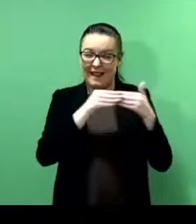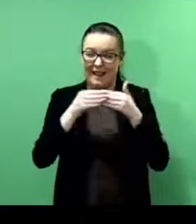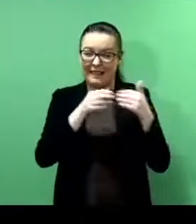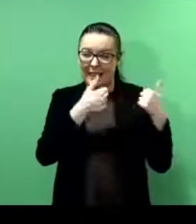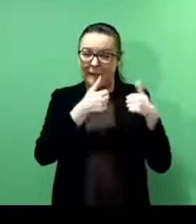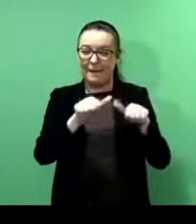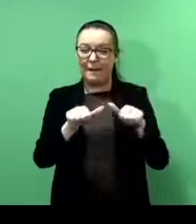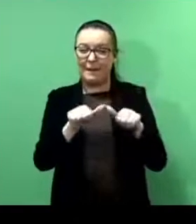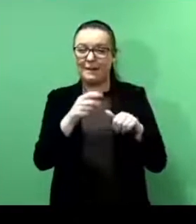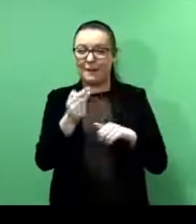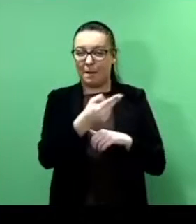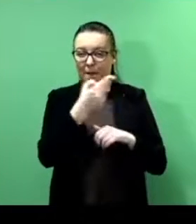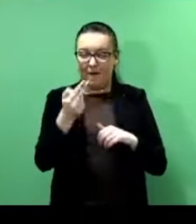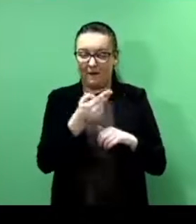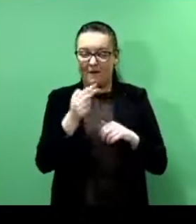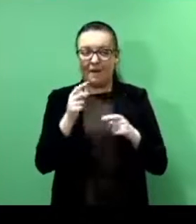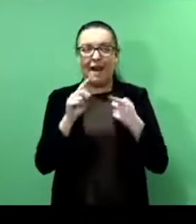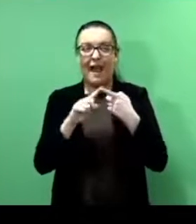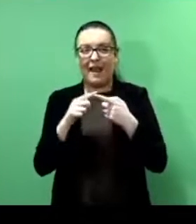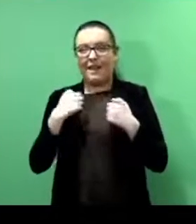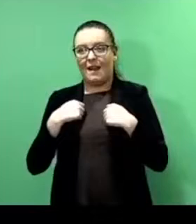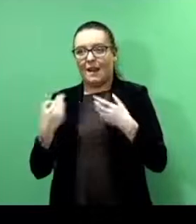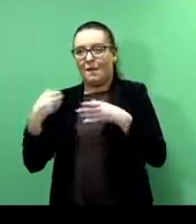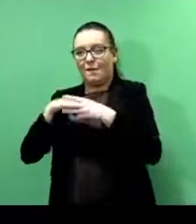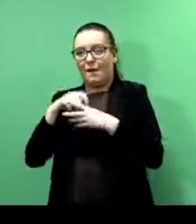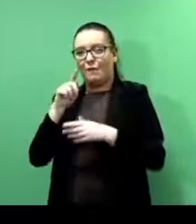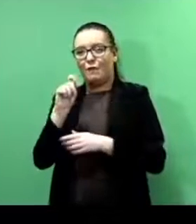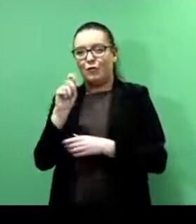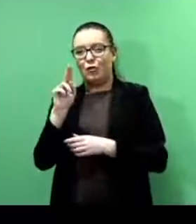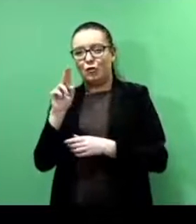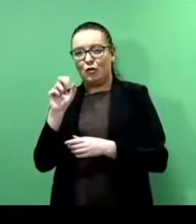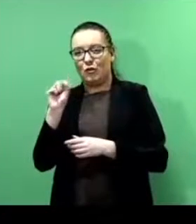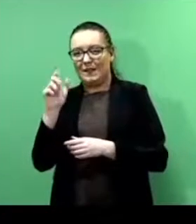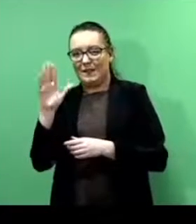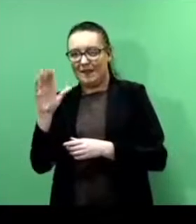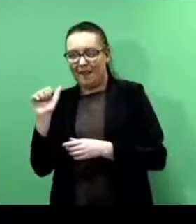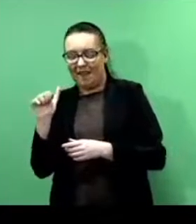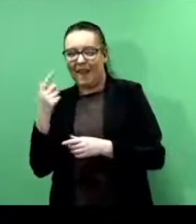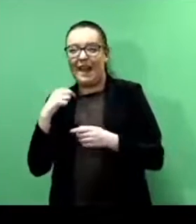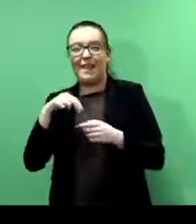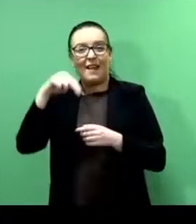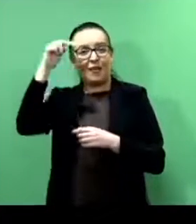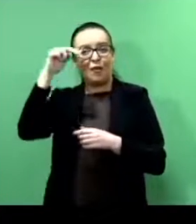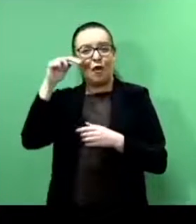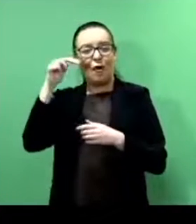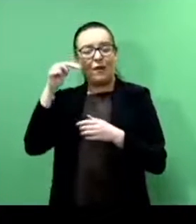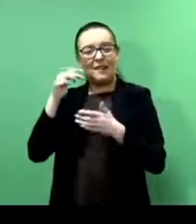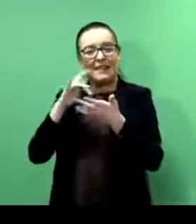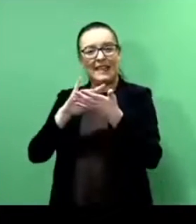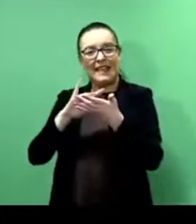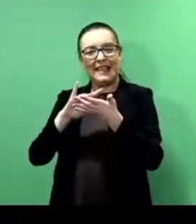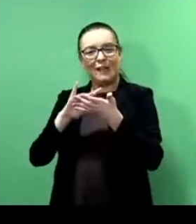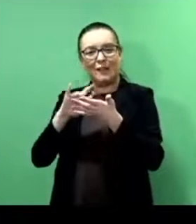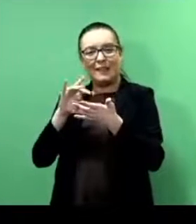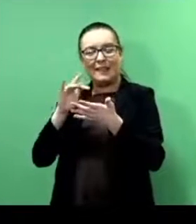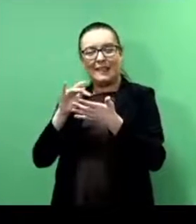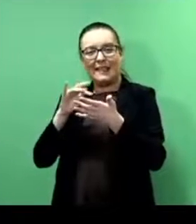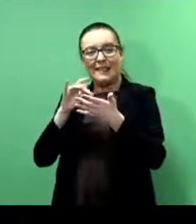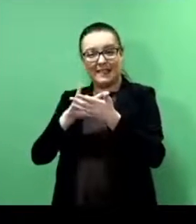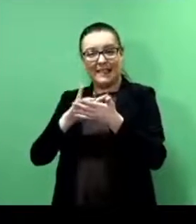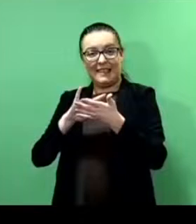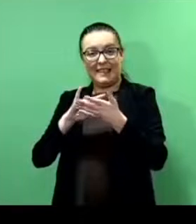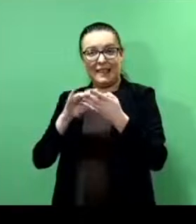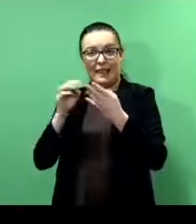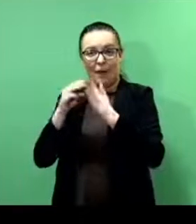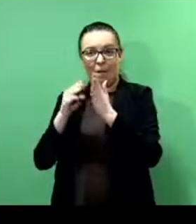And also then I'm seconded to Tusla Education Support Service. And then we also have the North East Inner City Programme Implementation Board, who were funding it